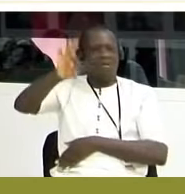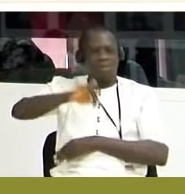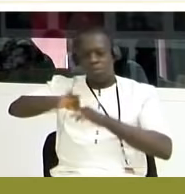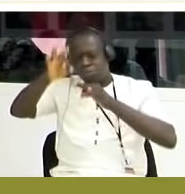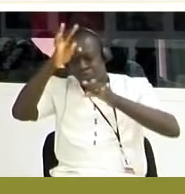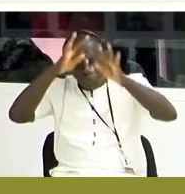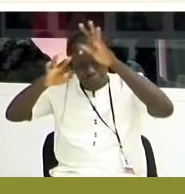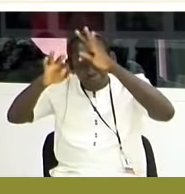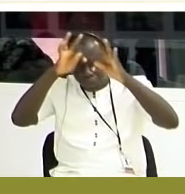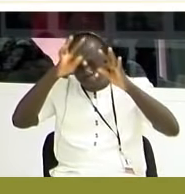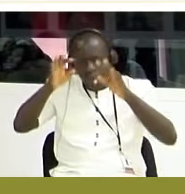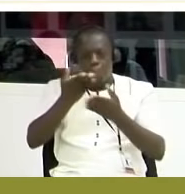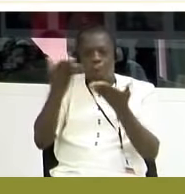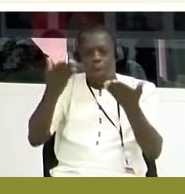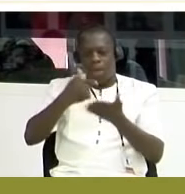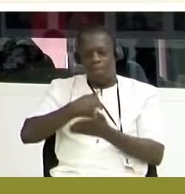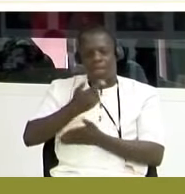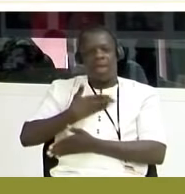whereabouts.